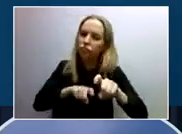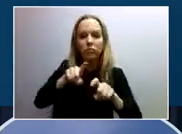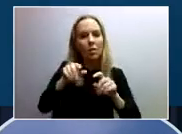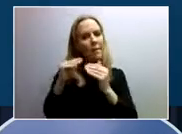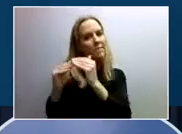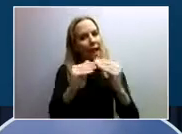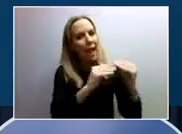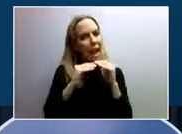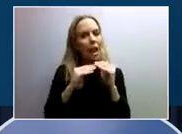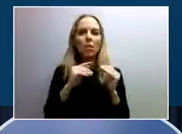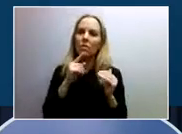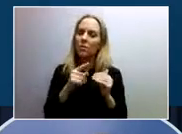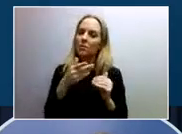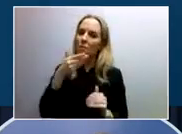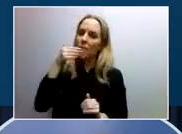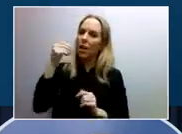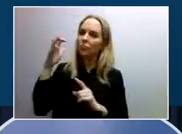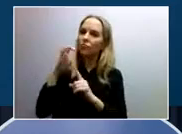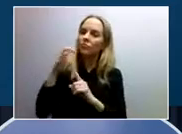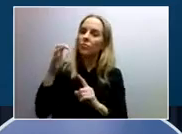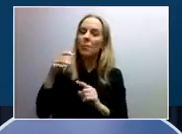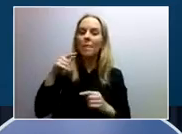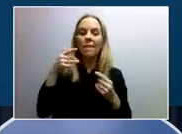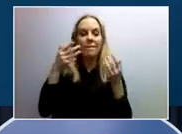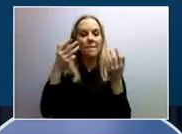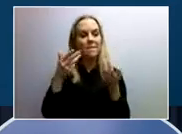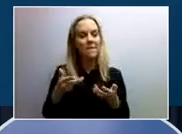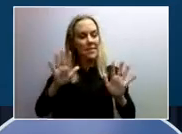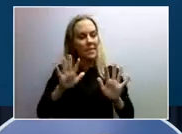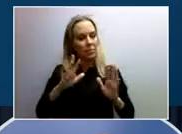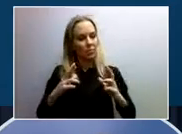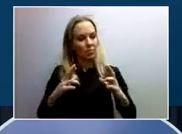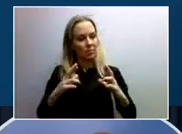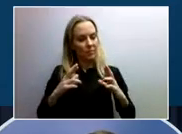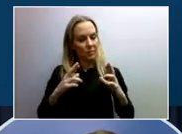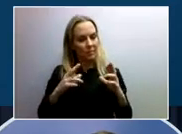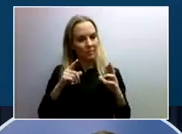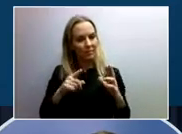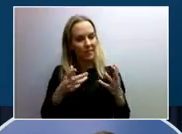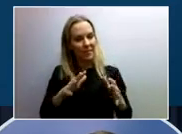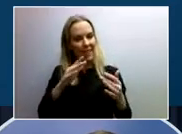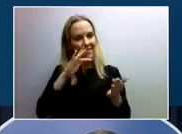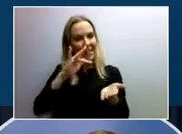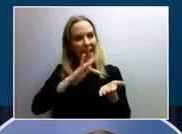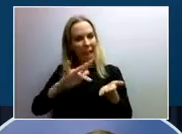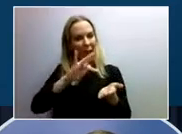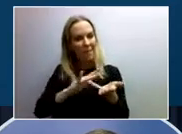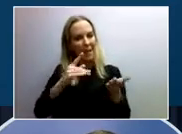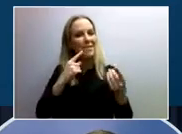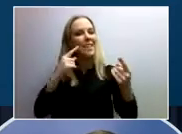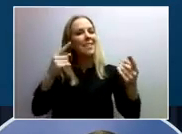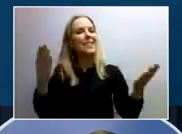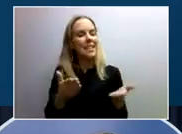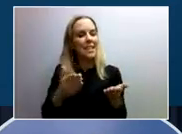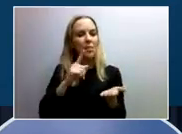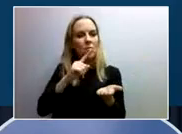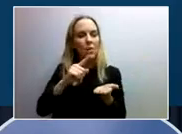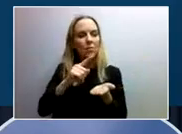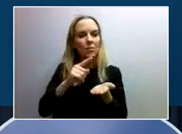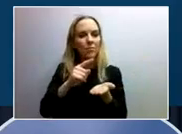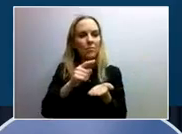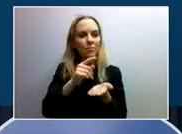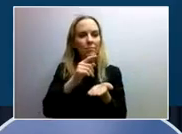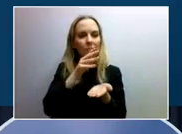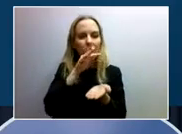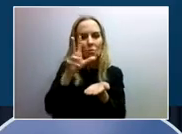best. As he walked away from his desk and that famous iPad here at the Capitol, where he would record everything that you would